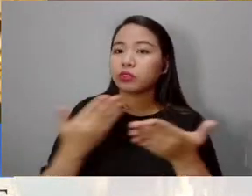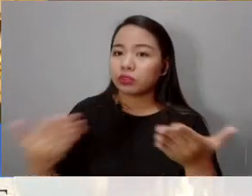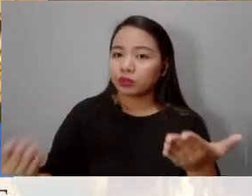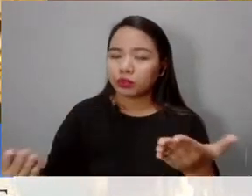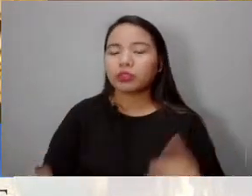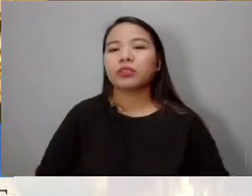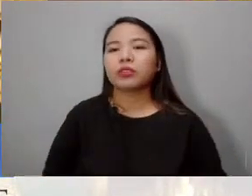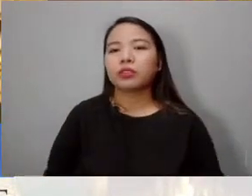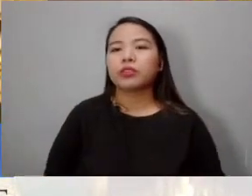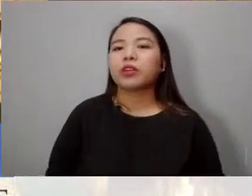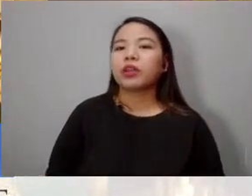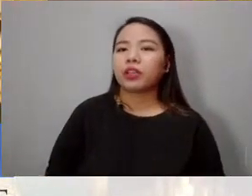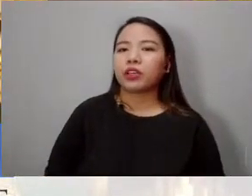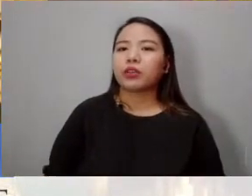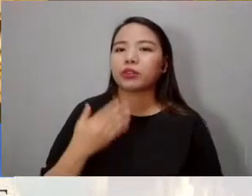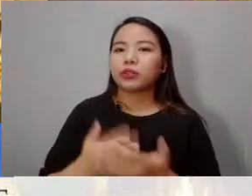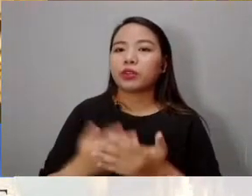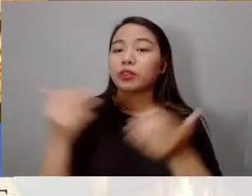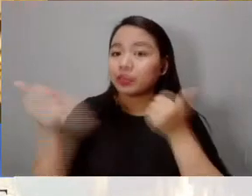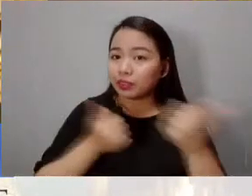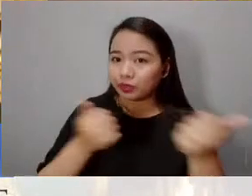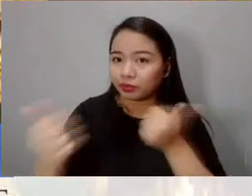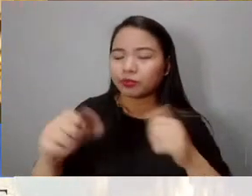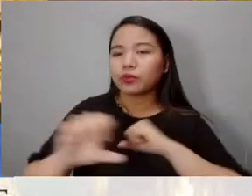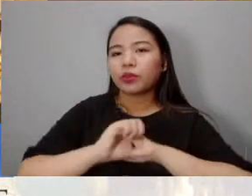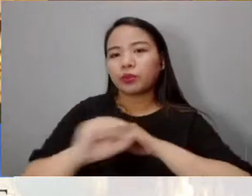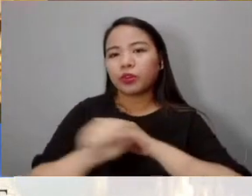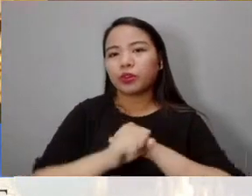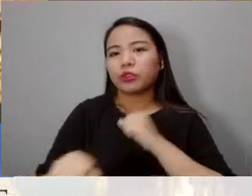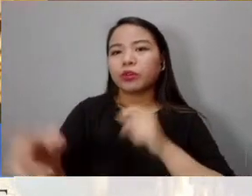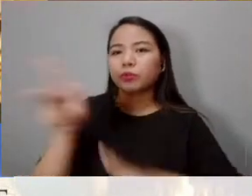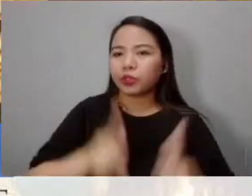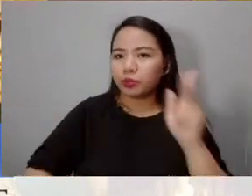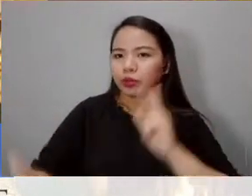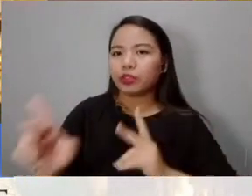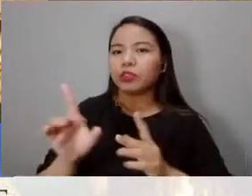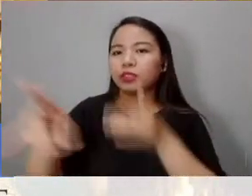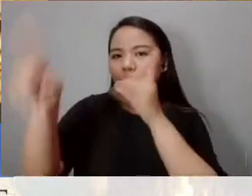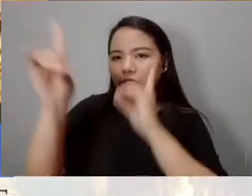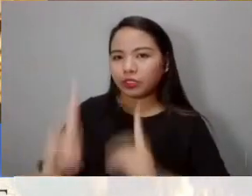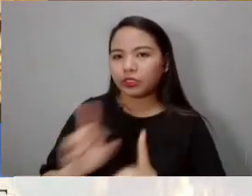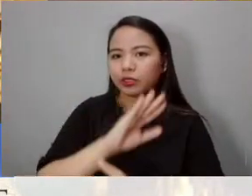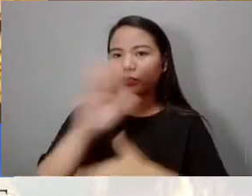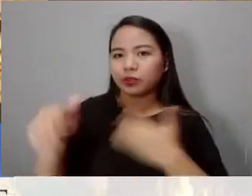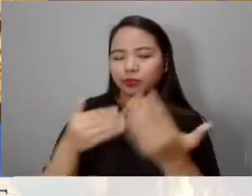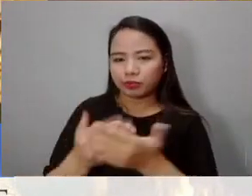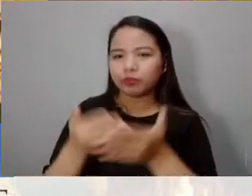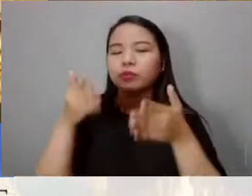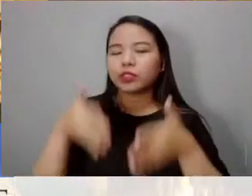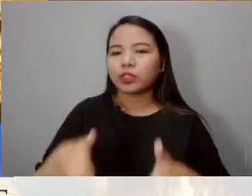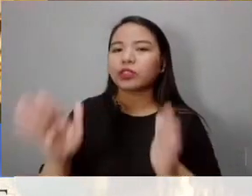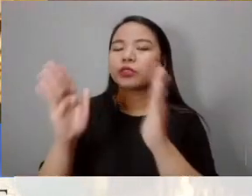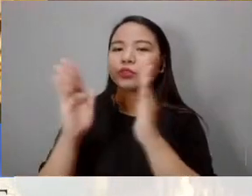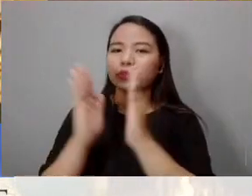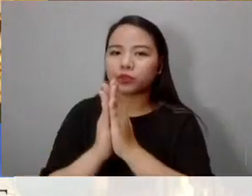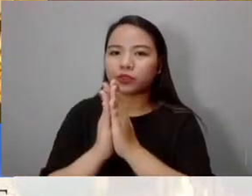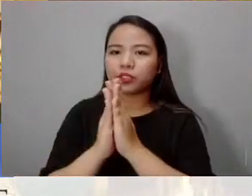administration, and promote human dignity to all. Let us pray to